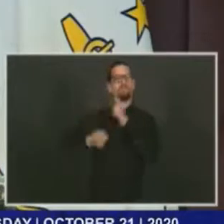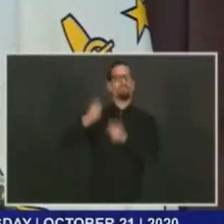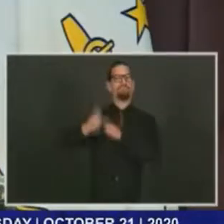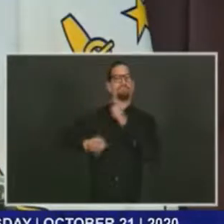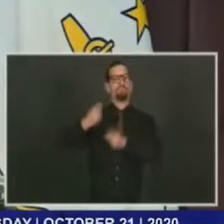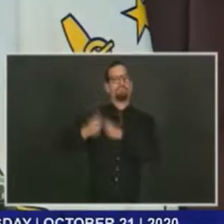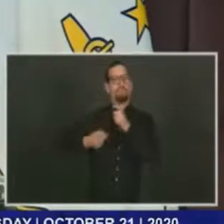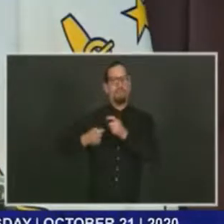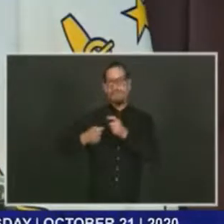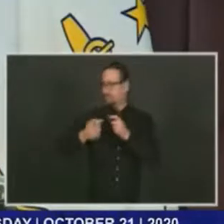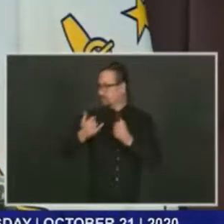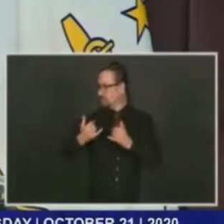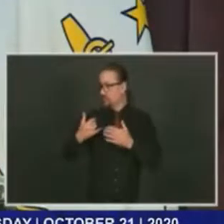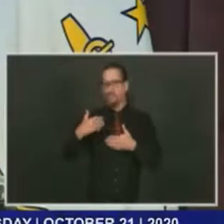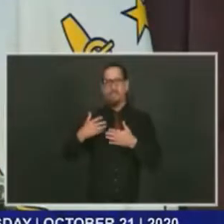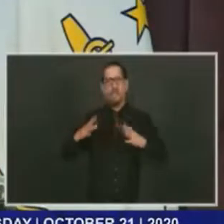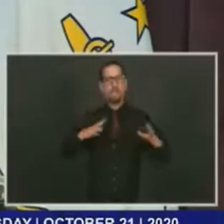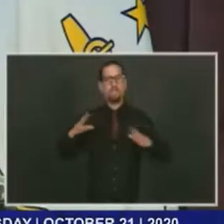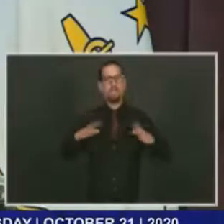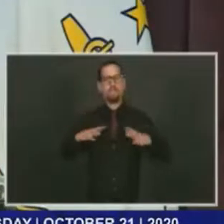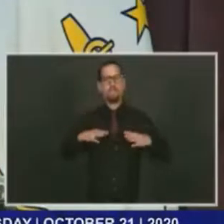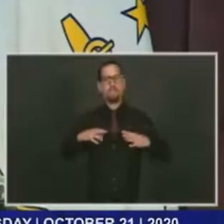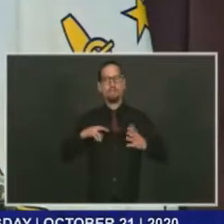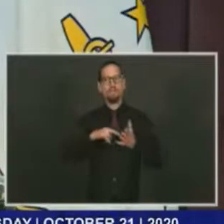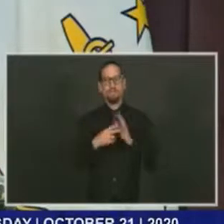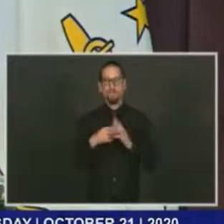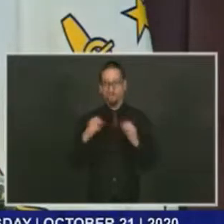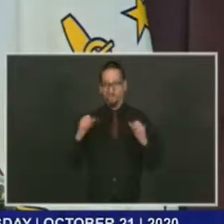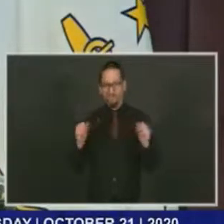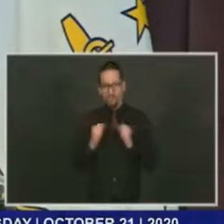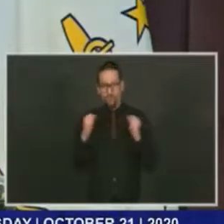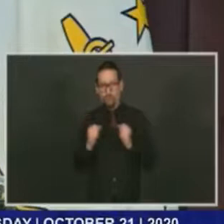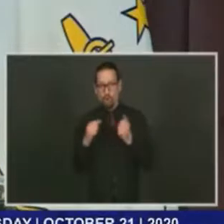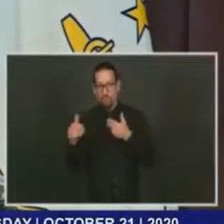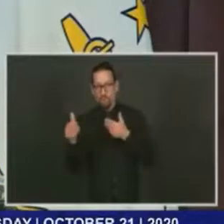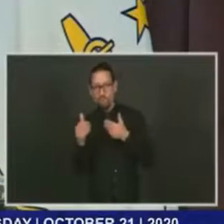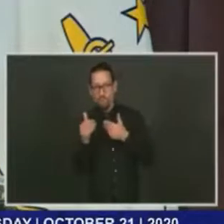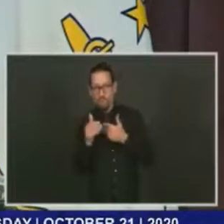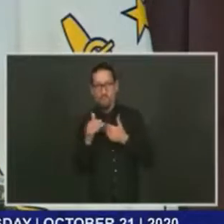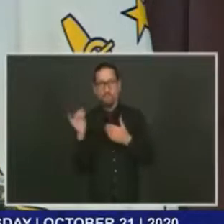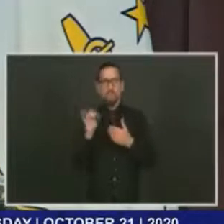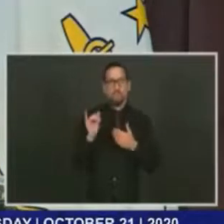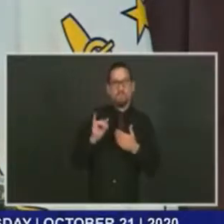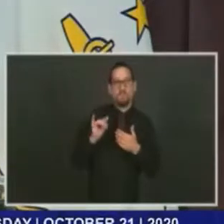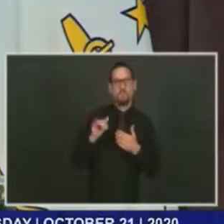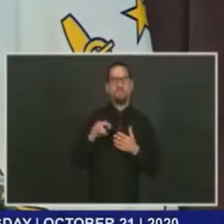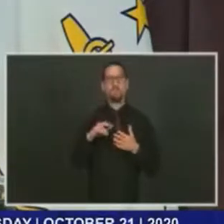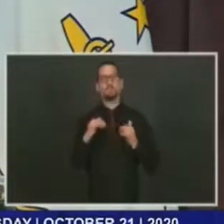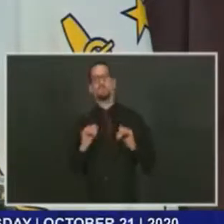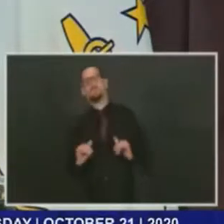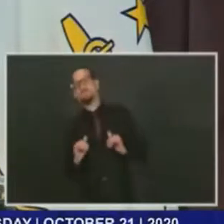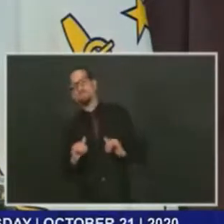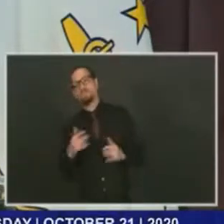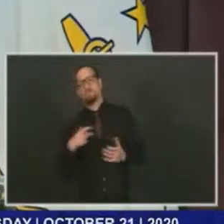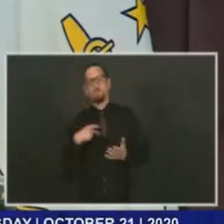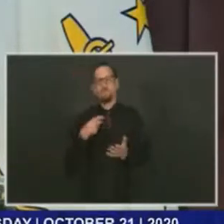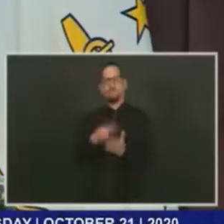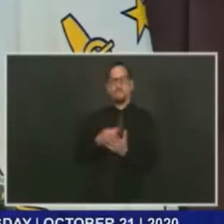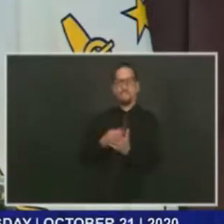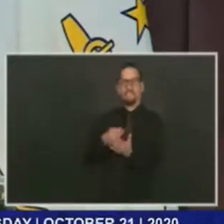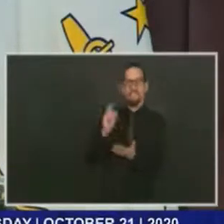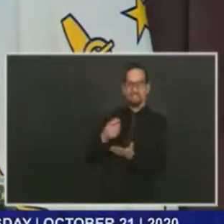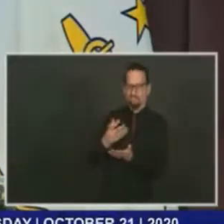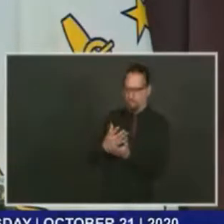holiday season. It's getting colder. Needs are going up, and our coffers are shrinking. So I am here